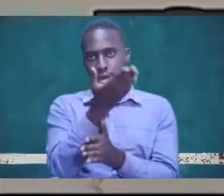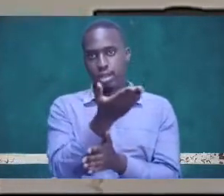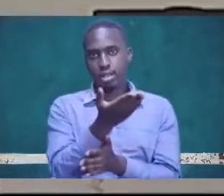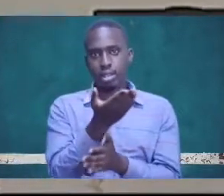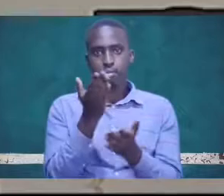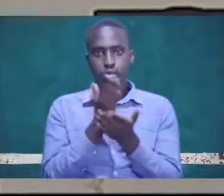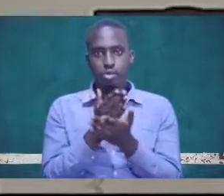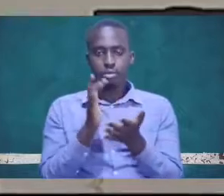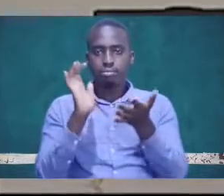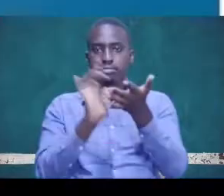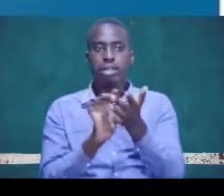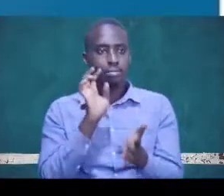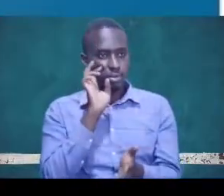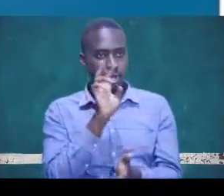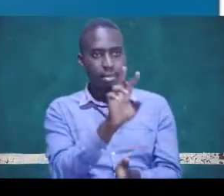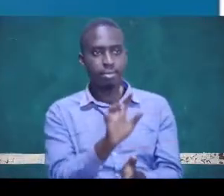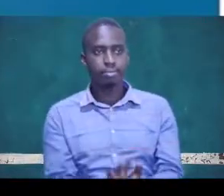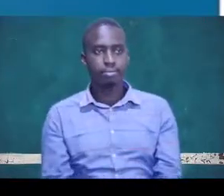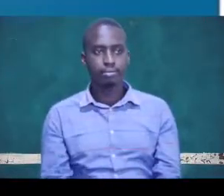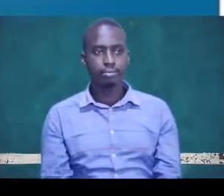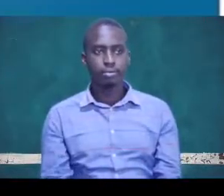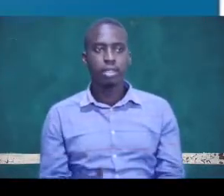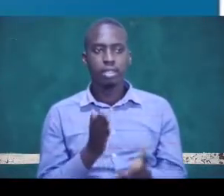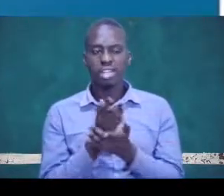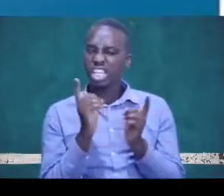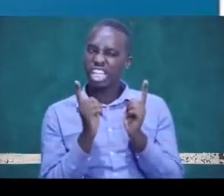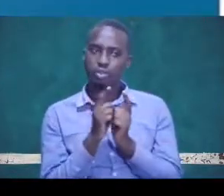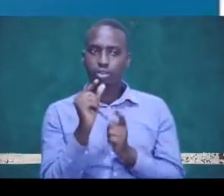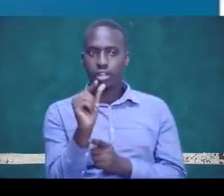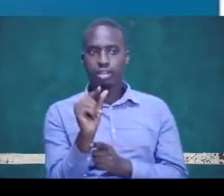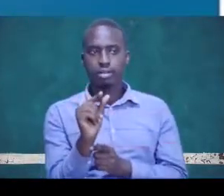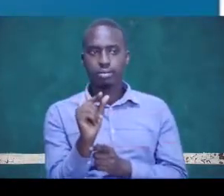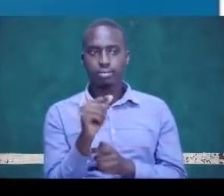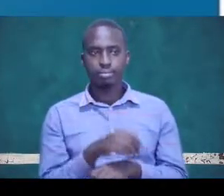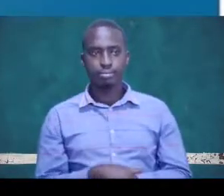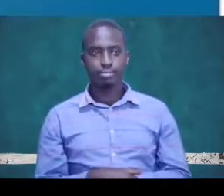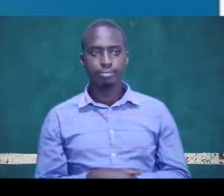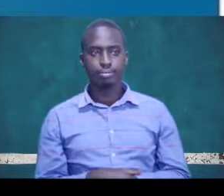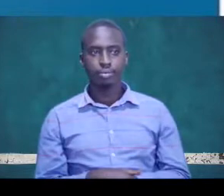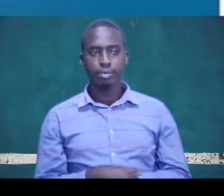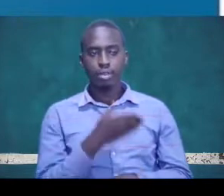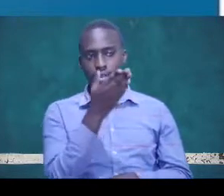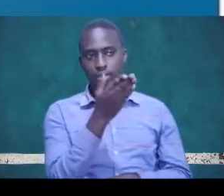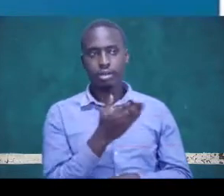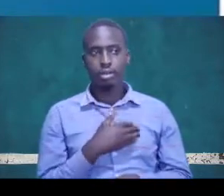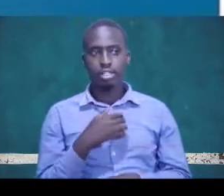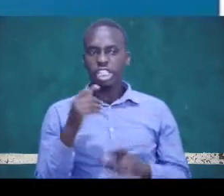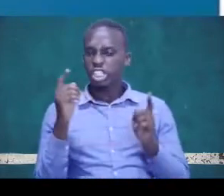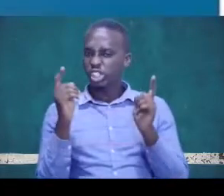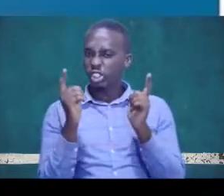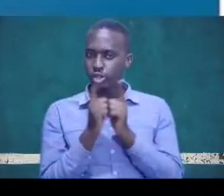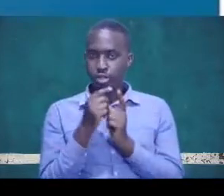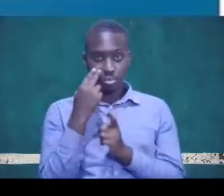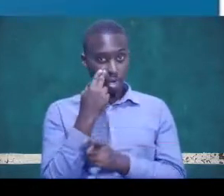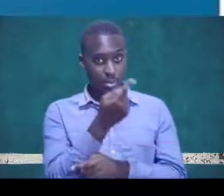let's play this. It is a very short one, okay? So that is a short video. Do